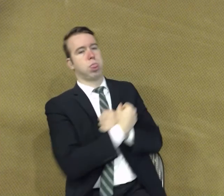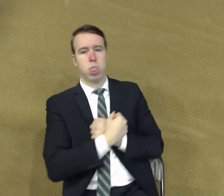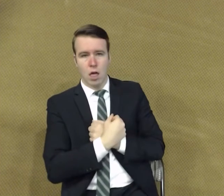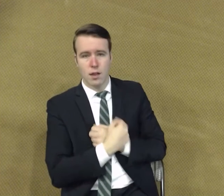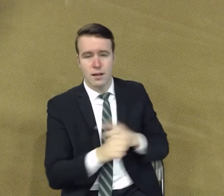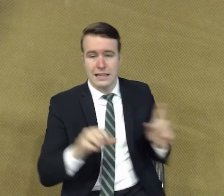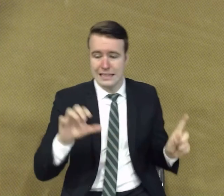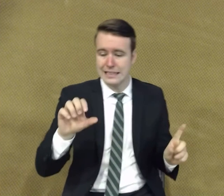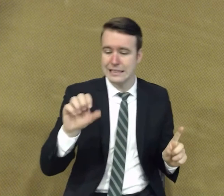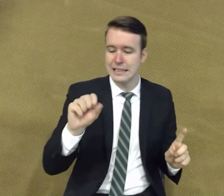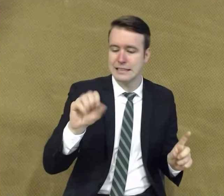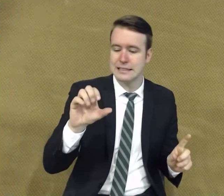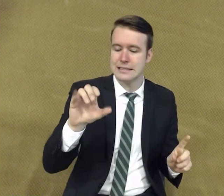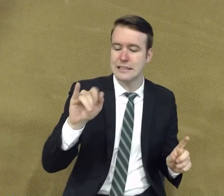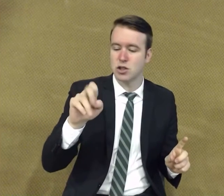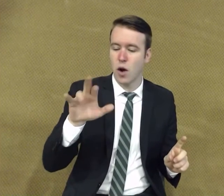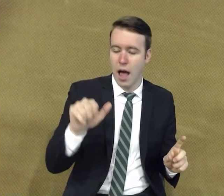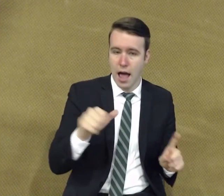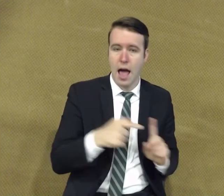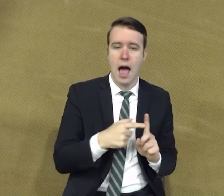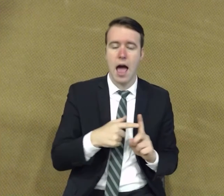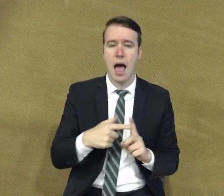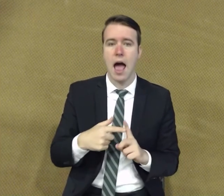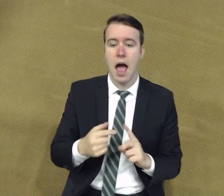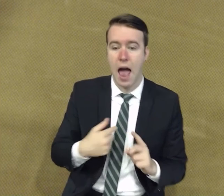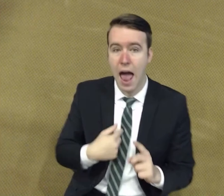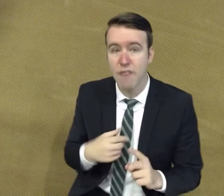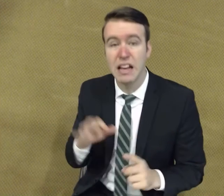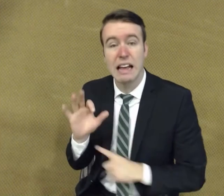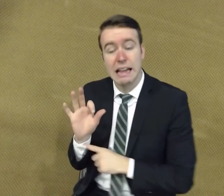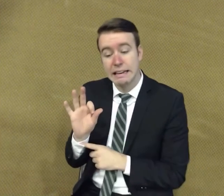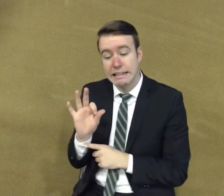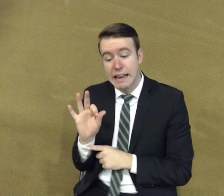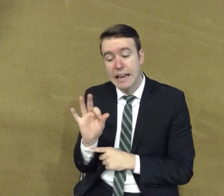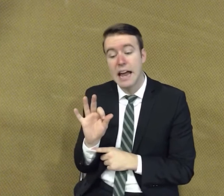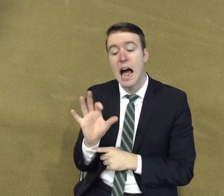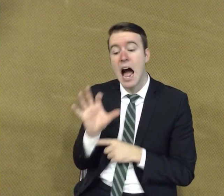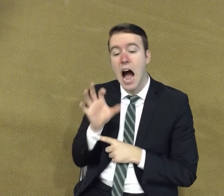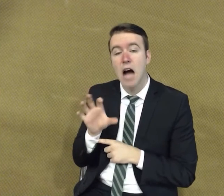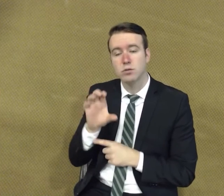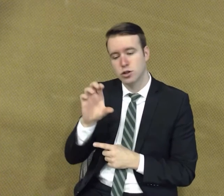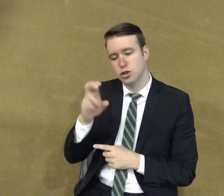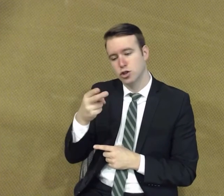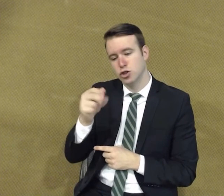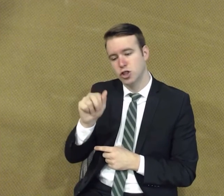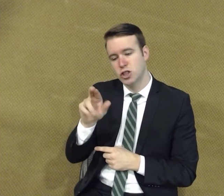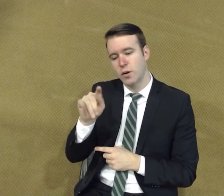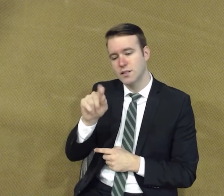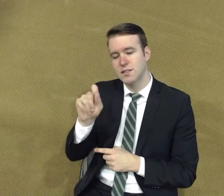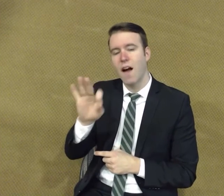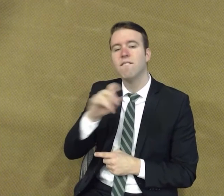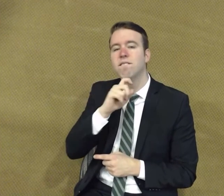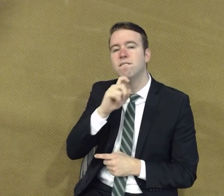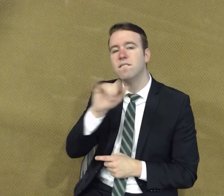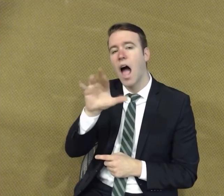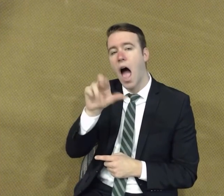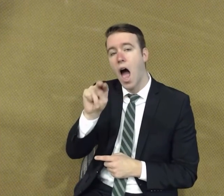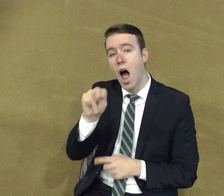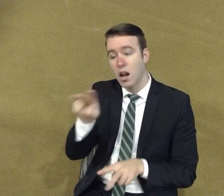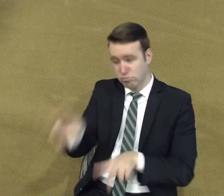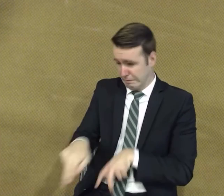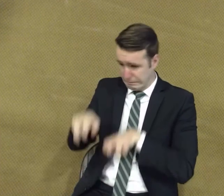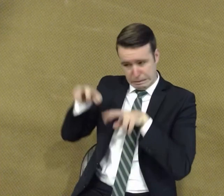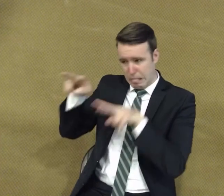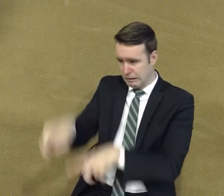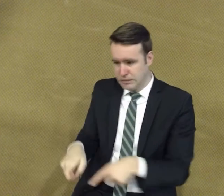of the host, had under him 900 chariots of iron. In those days, that